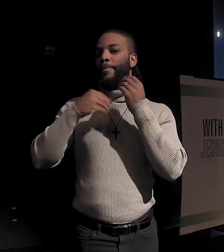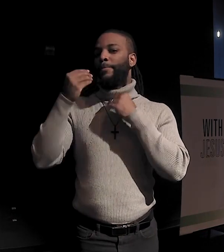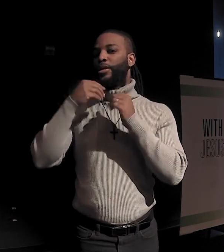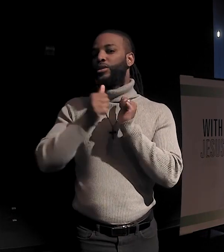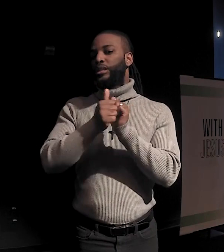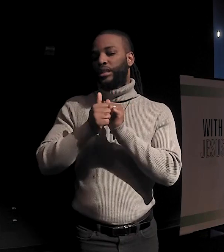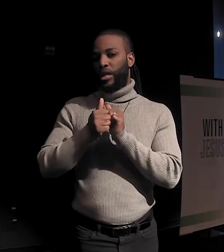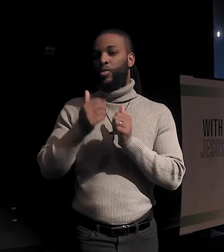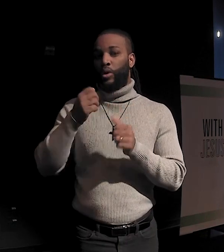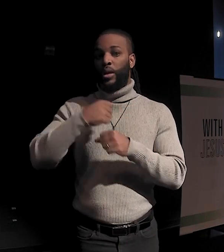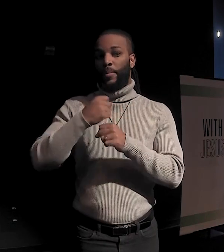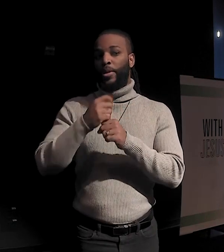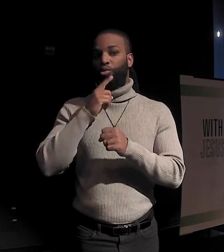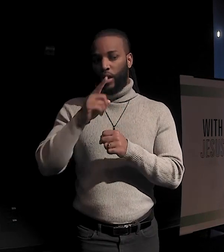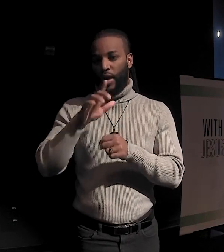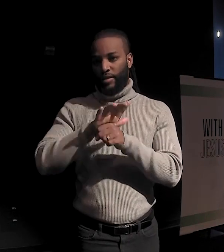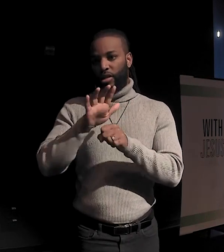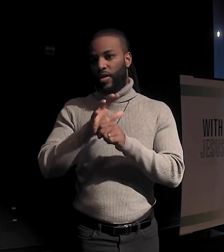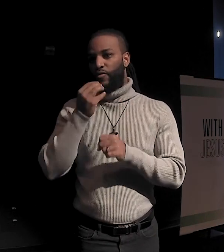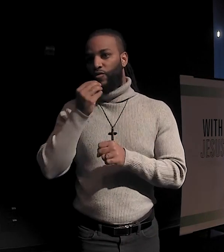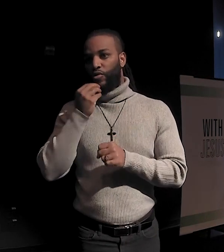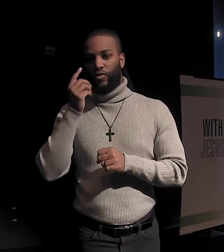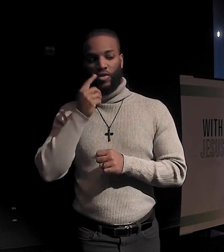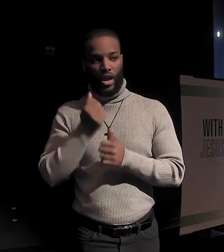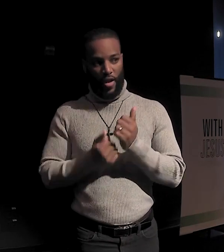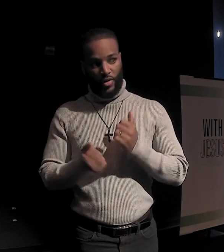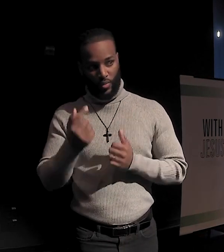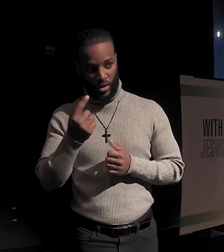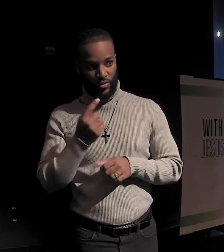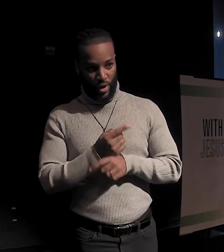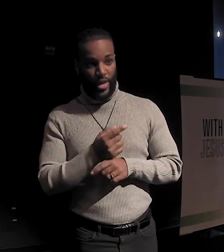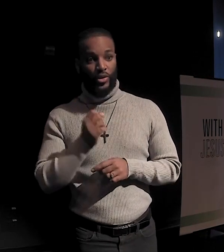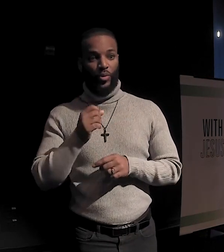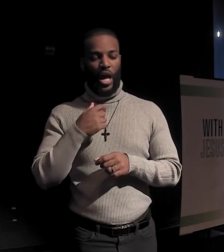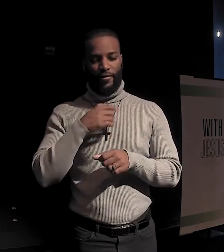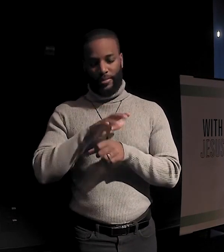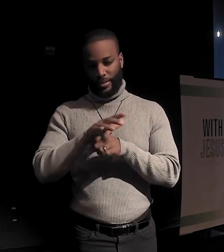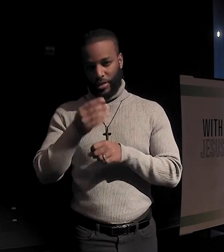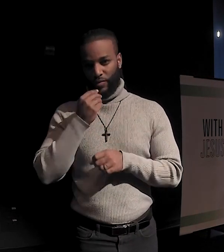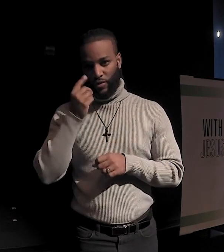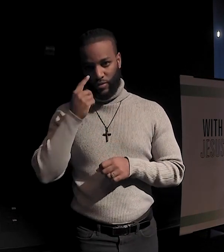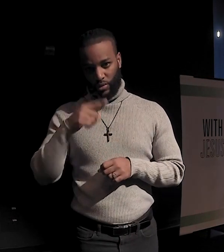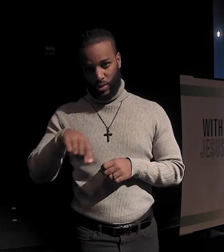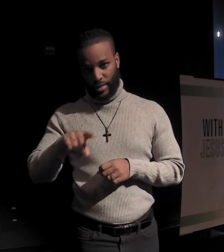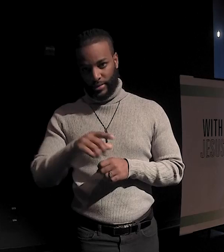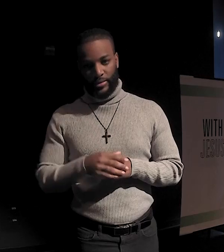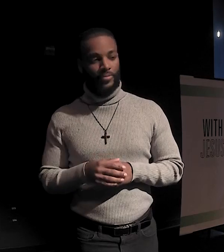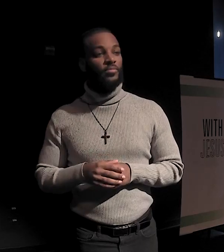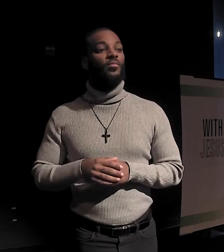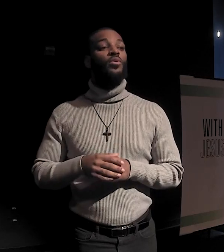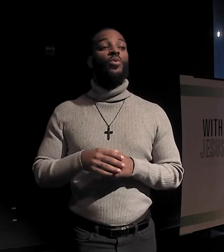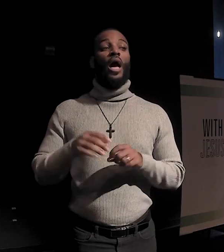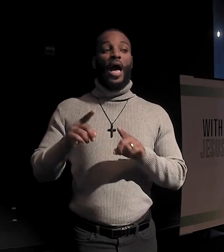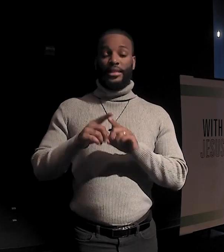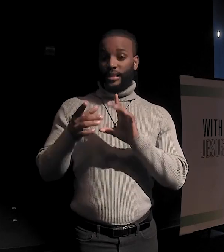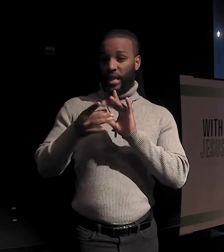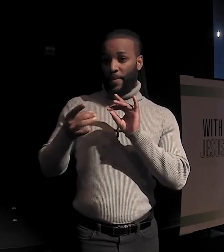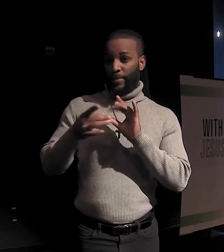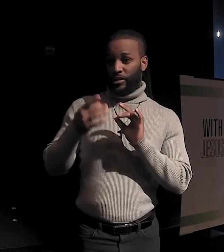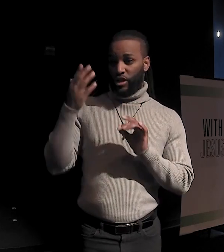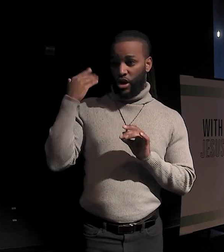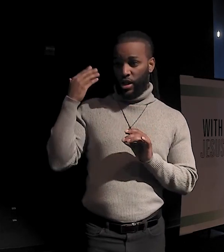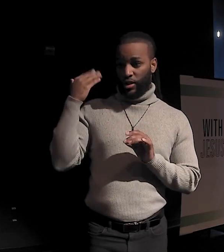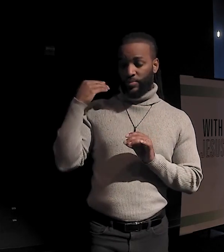and we want to have a really good accurate head count on who's coming to this thing so we can have plenty of food for you guys. Well, as I mentioned